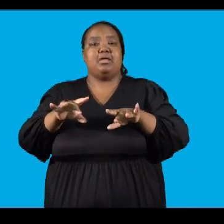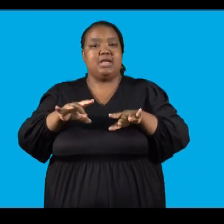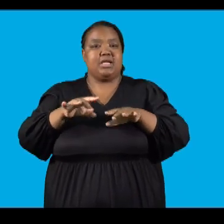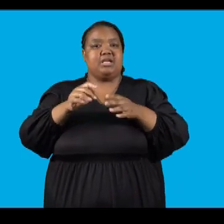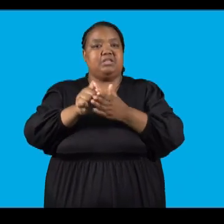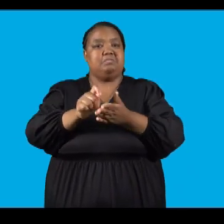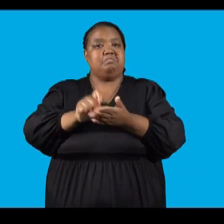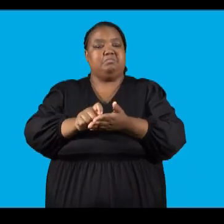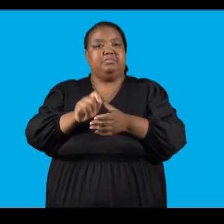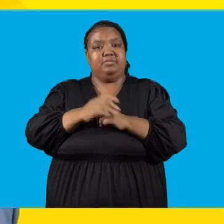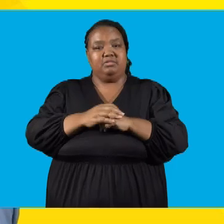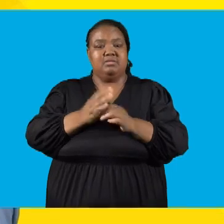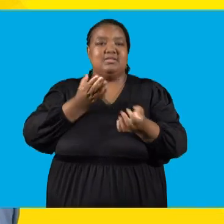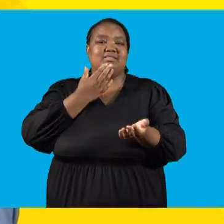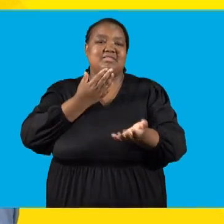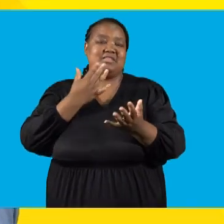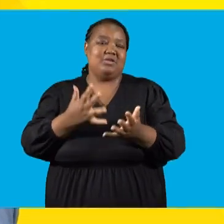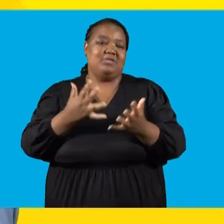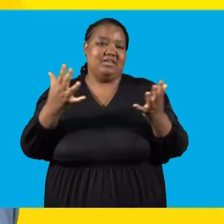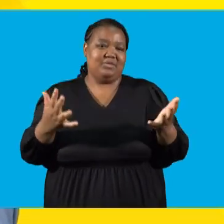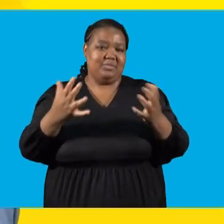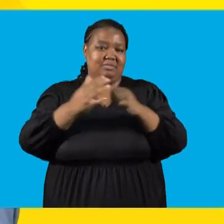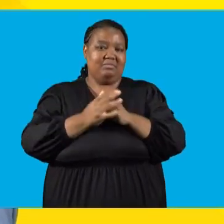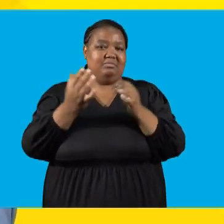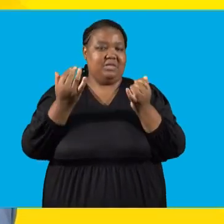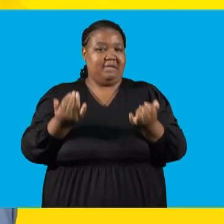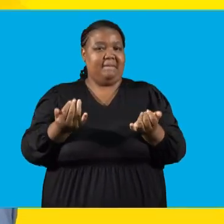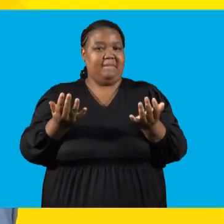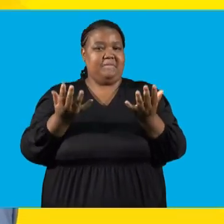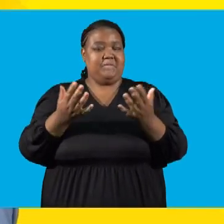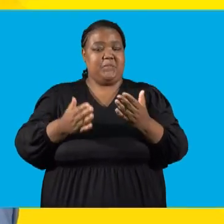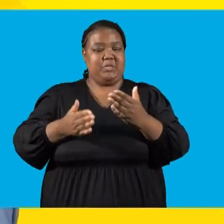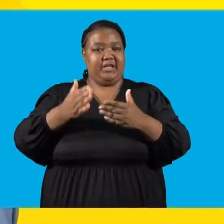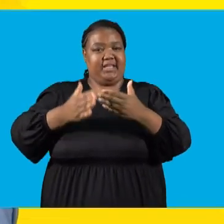prepare for your examination.